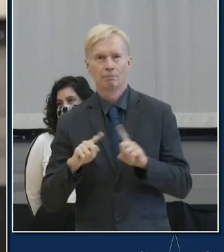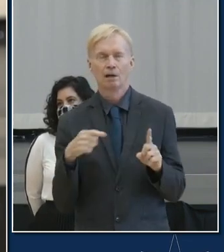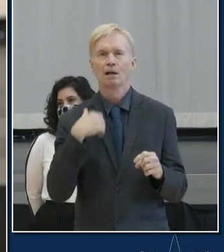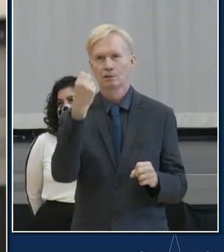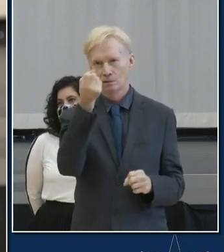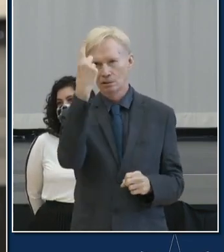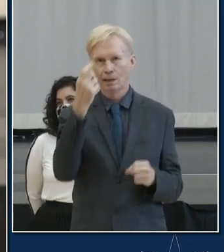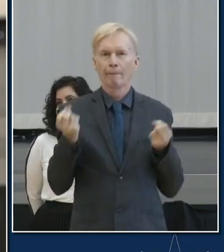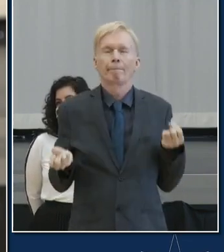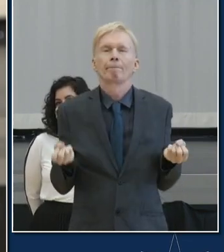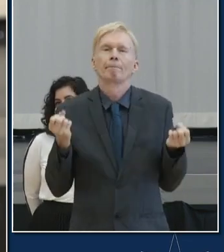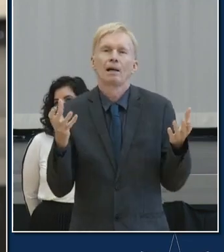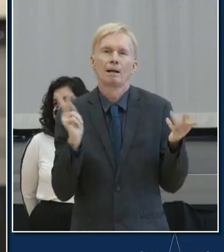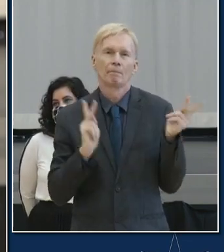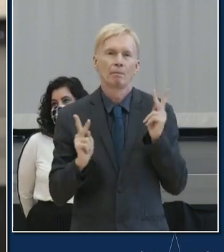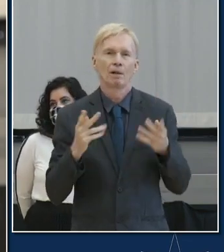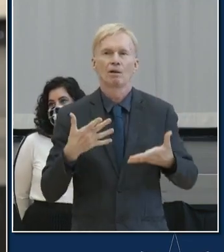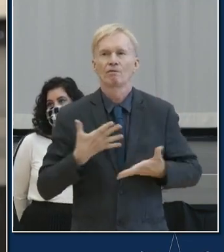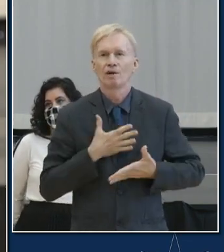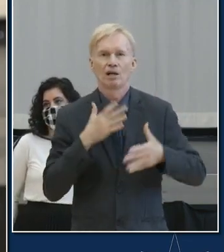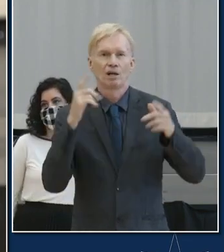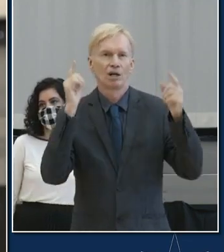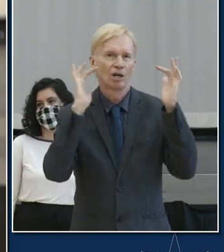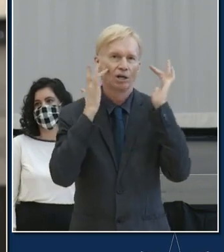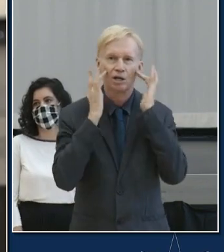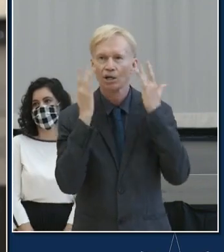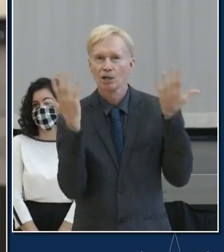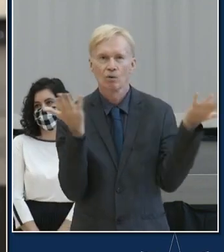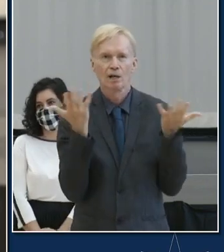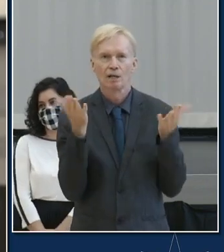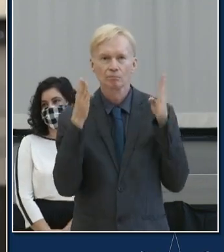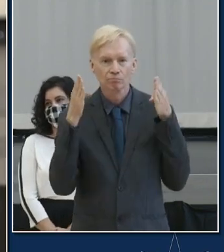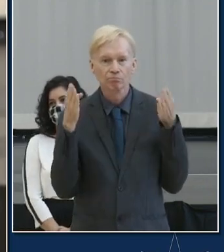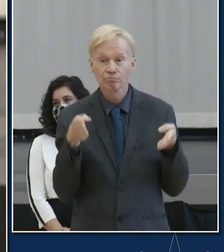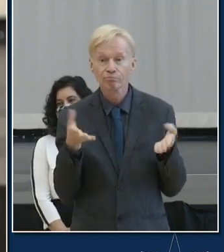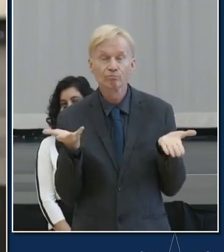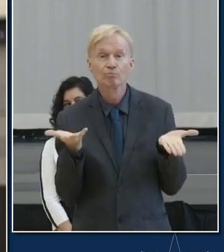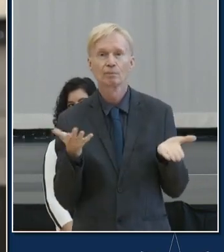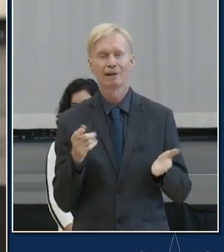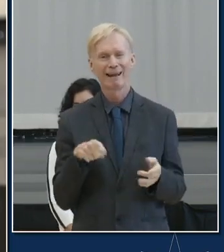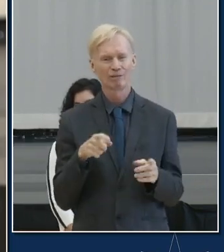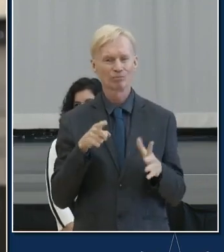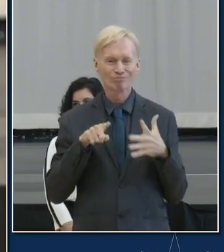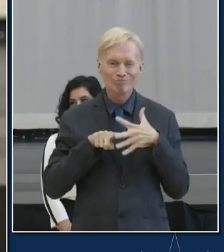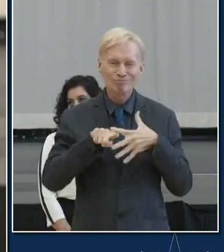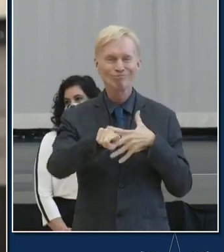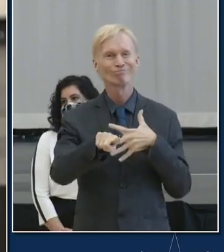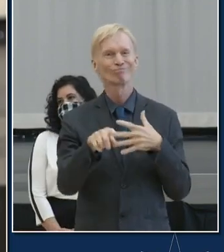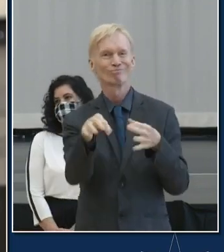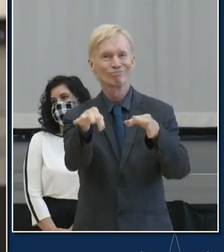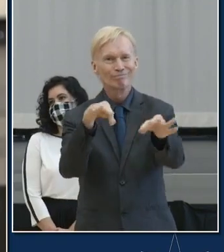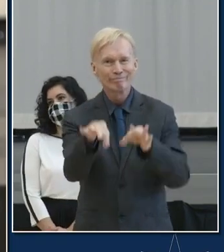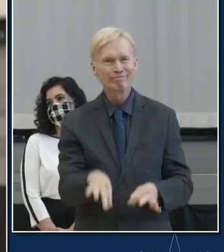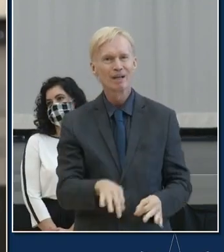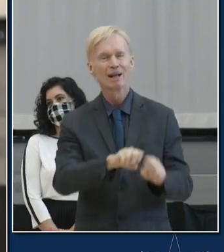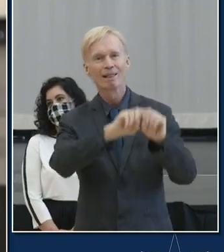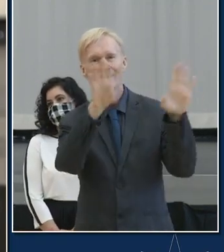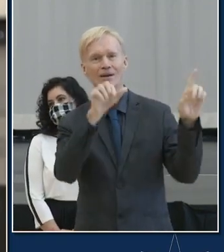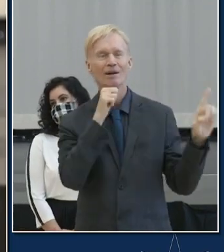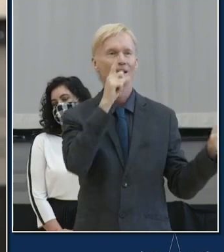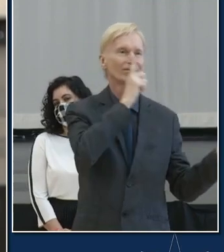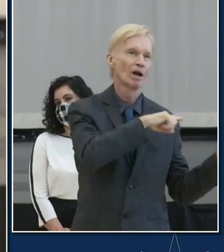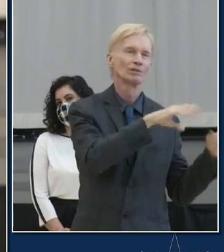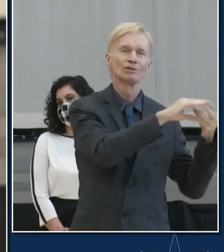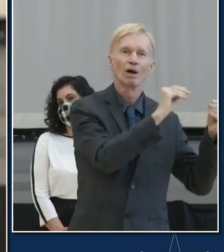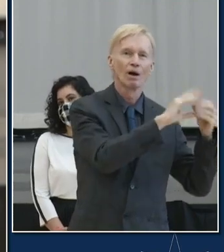concern, there's a lot of fear. We've got to continue to break through, I think, a lot of myths that are still out there about the virus,